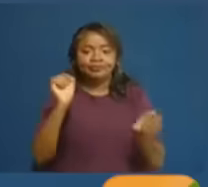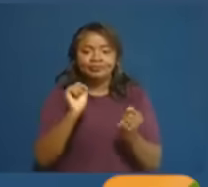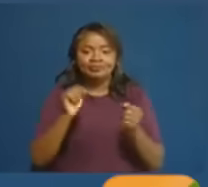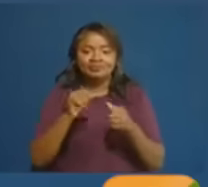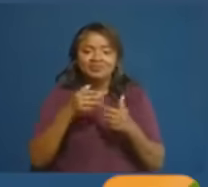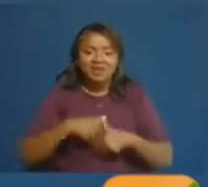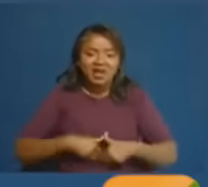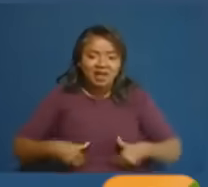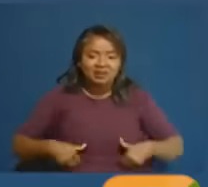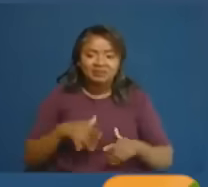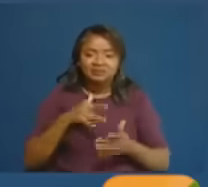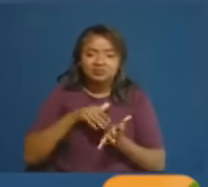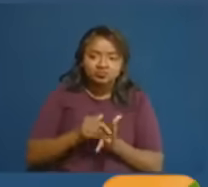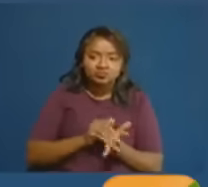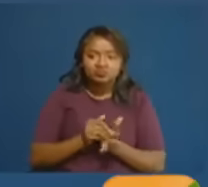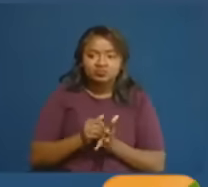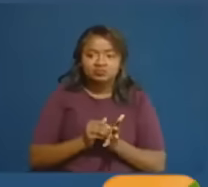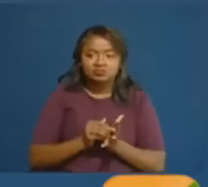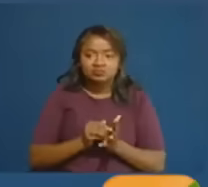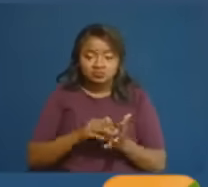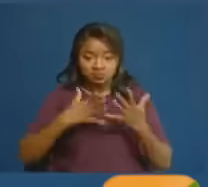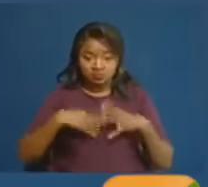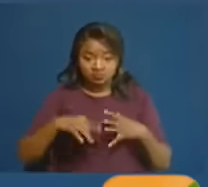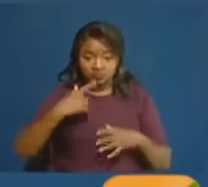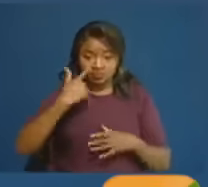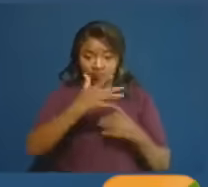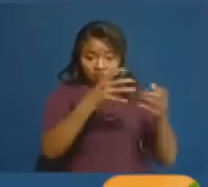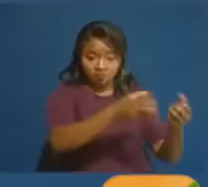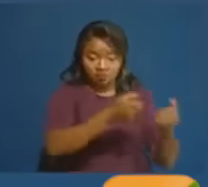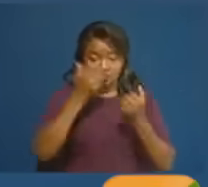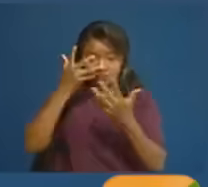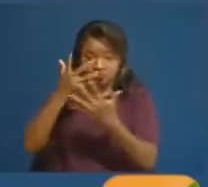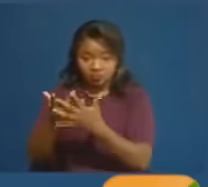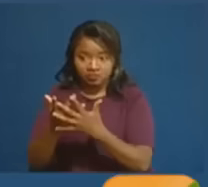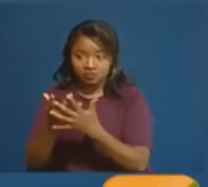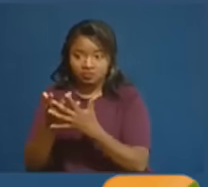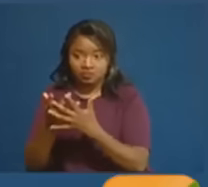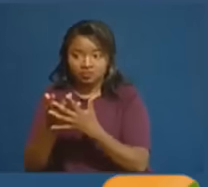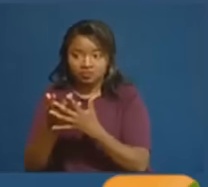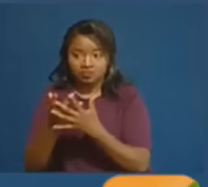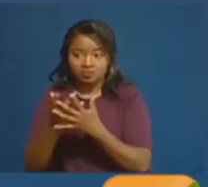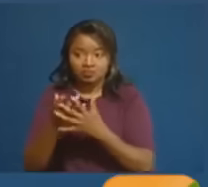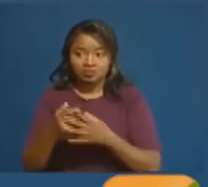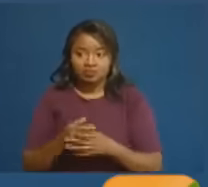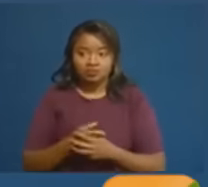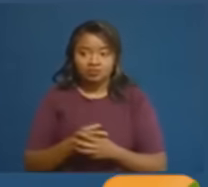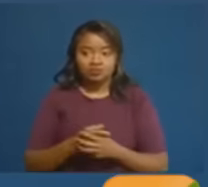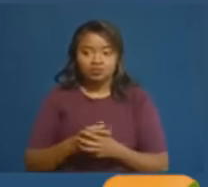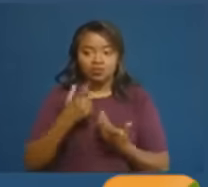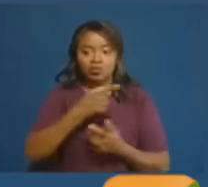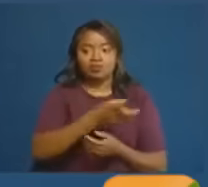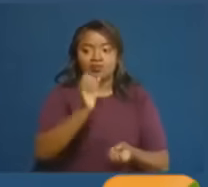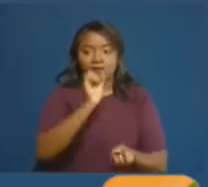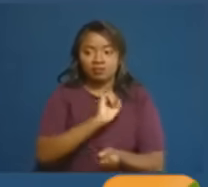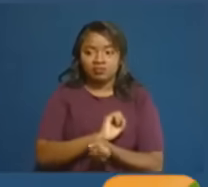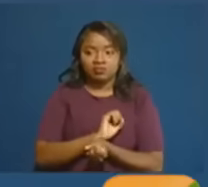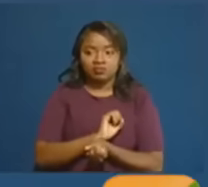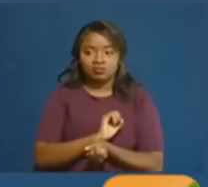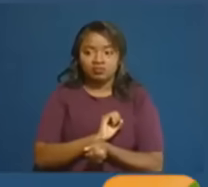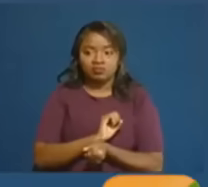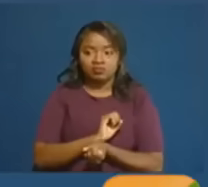sit, the people who have been put in custody have been put on in custody through arrests. And if